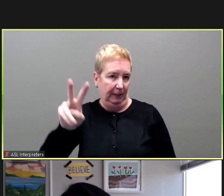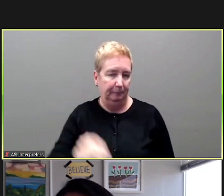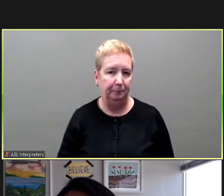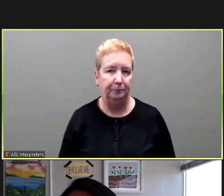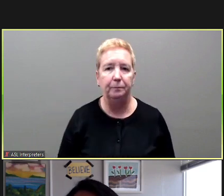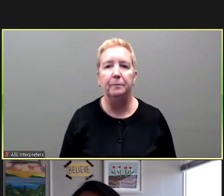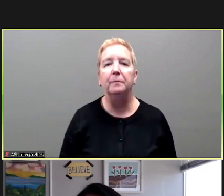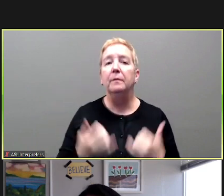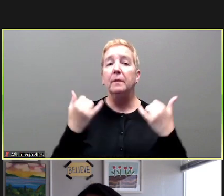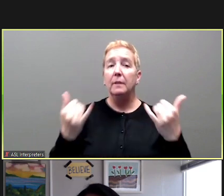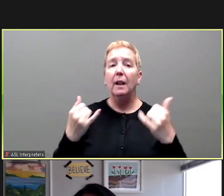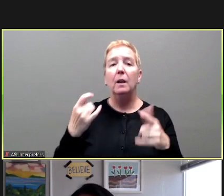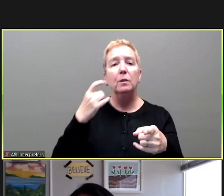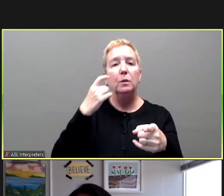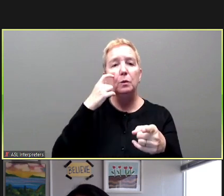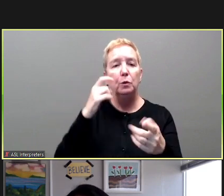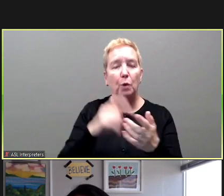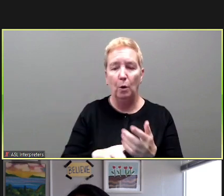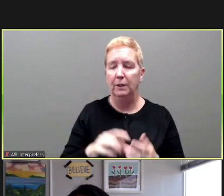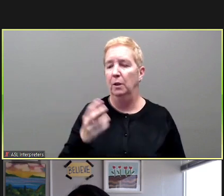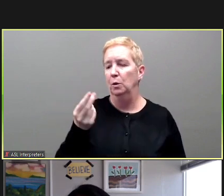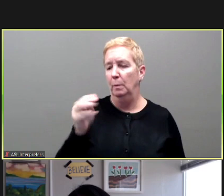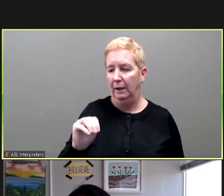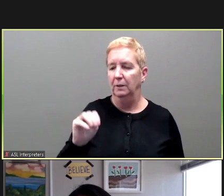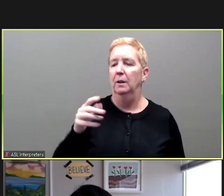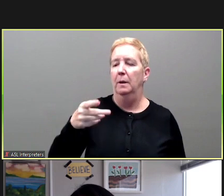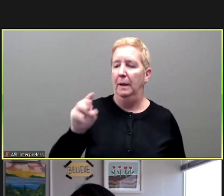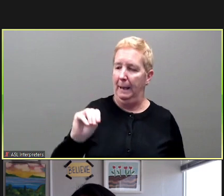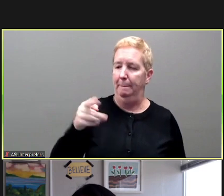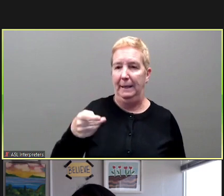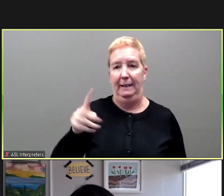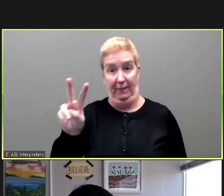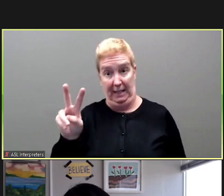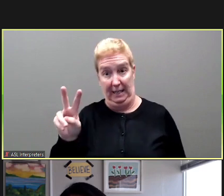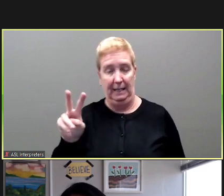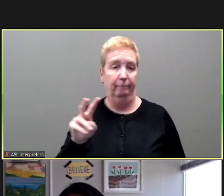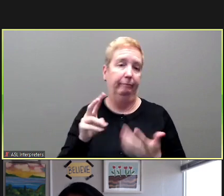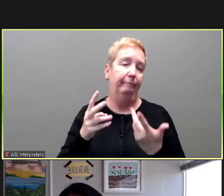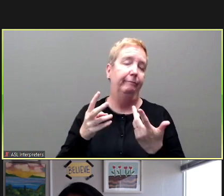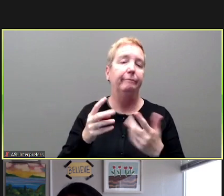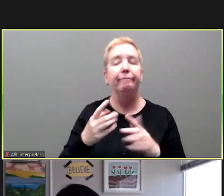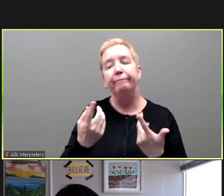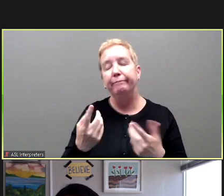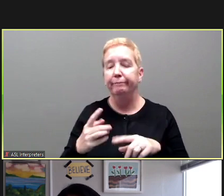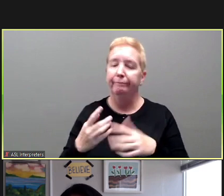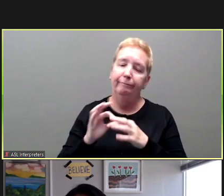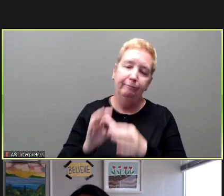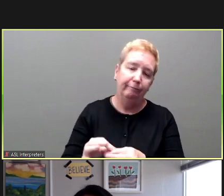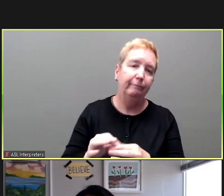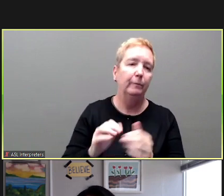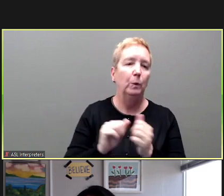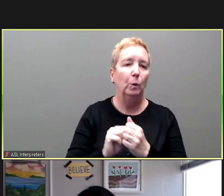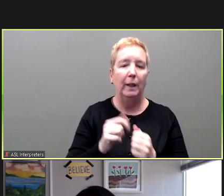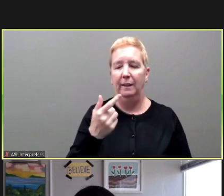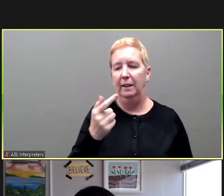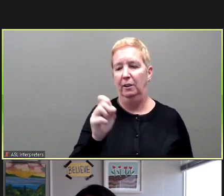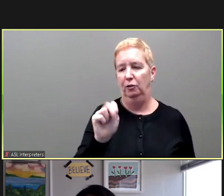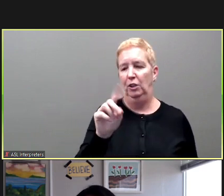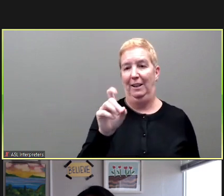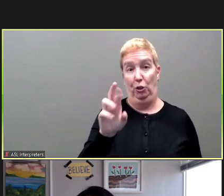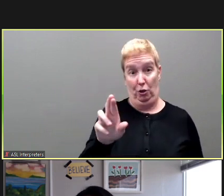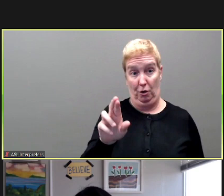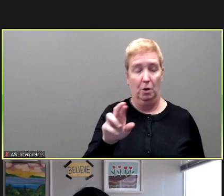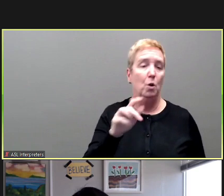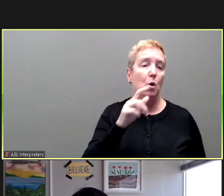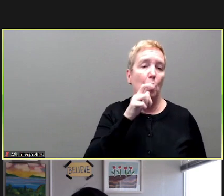If you look at the New Mexico monkeypox cases data as well for types of gender that people have who have